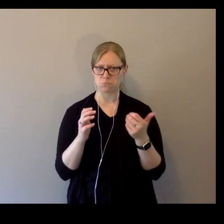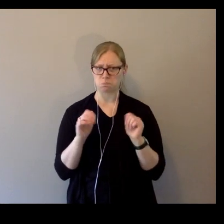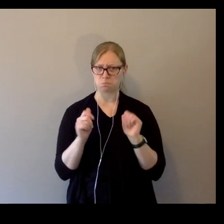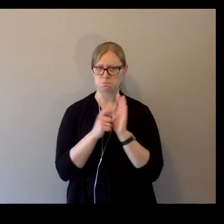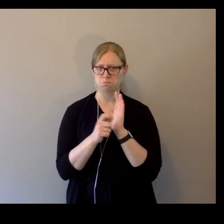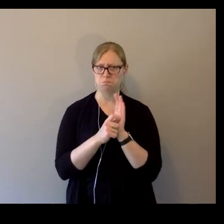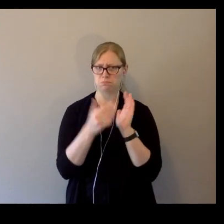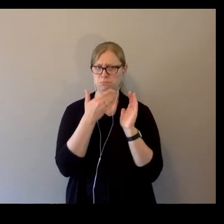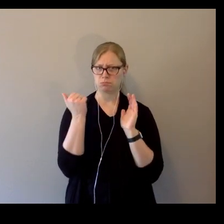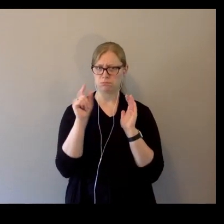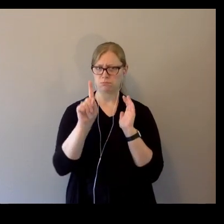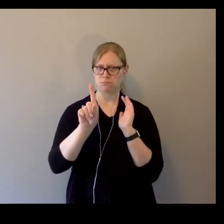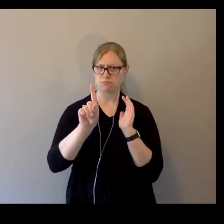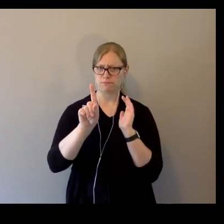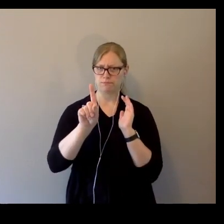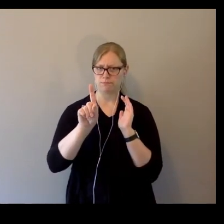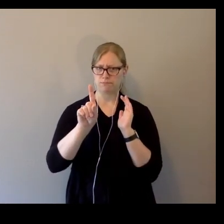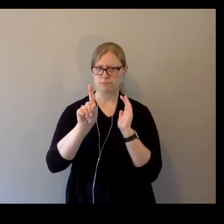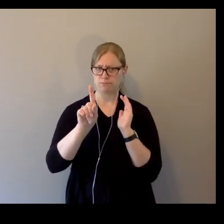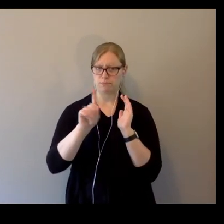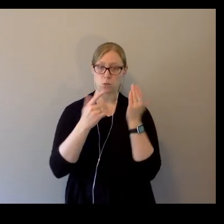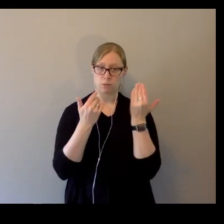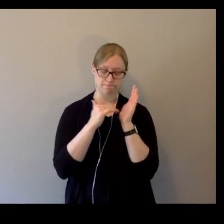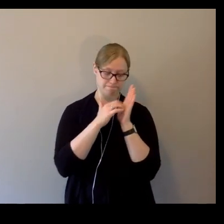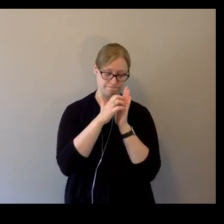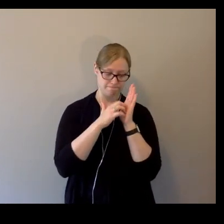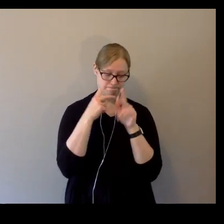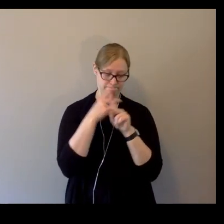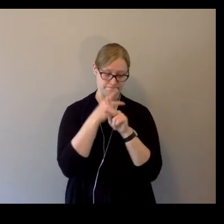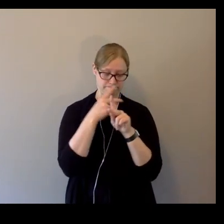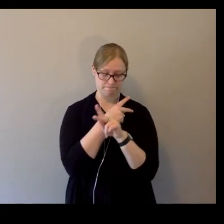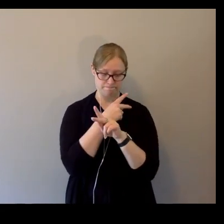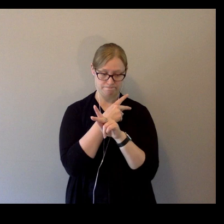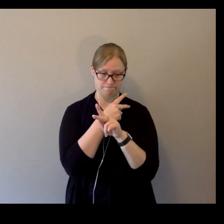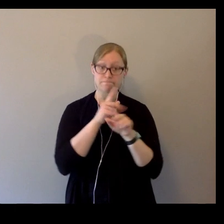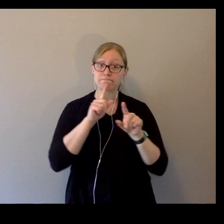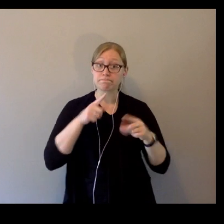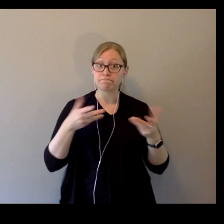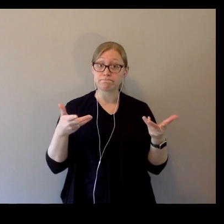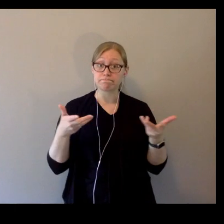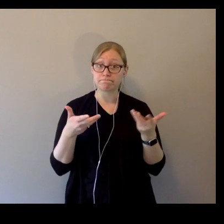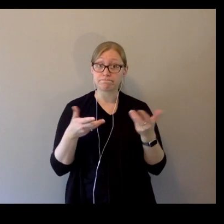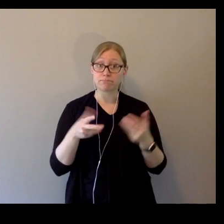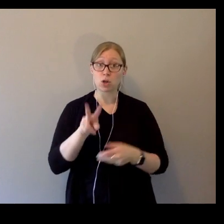better. And so we'll do that on our calculator. Comes out to be